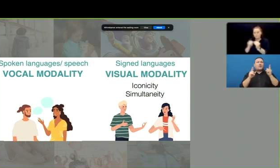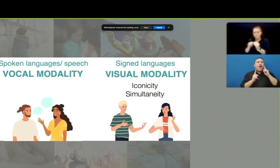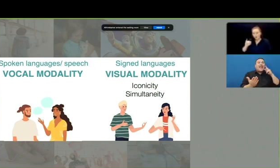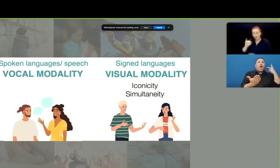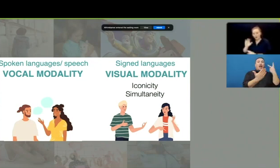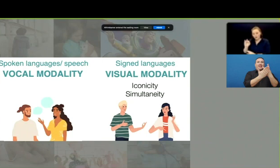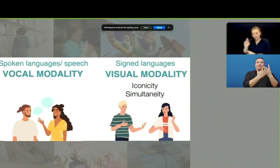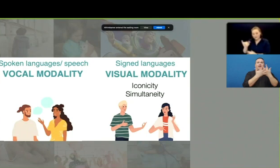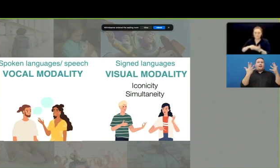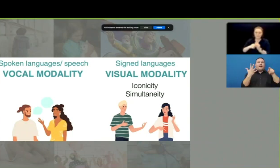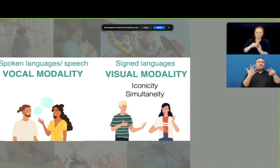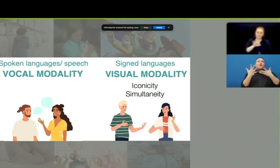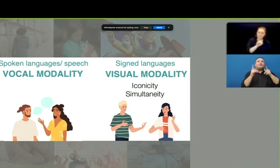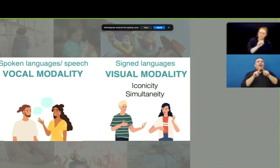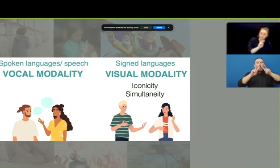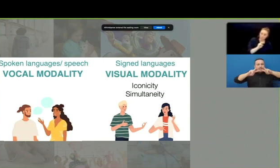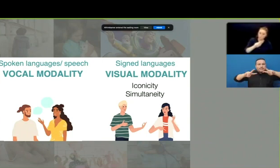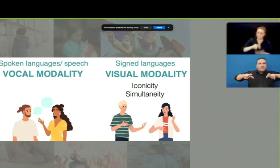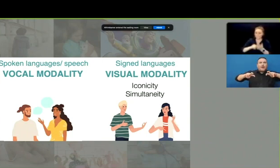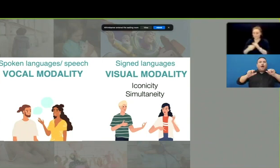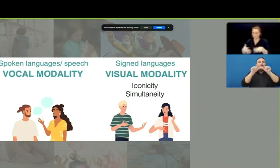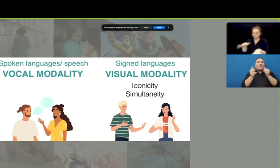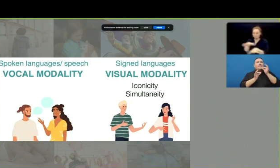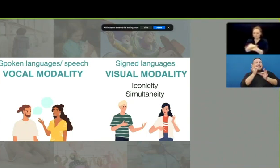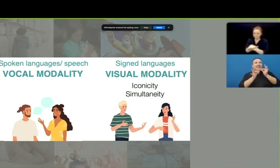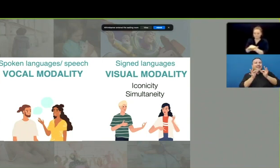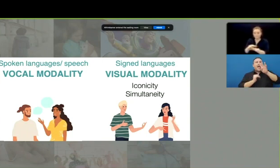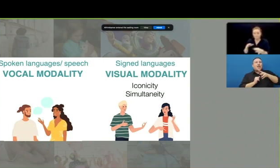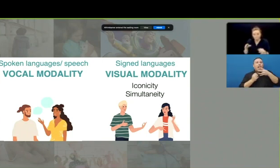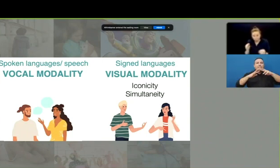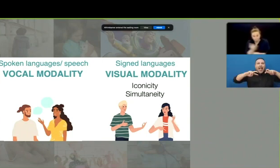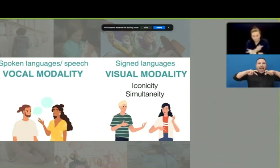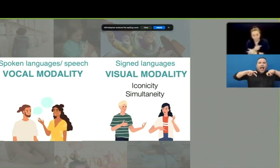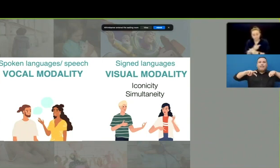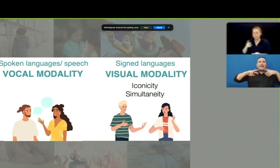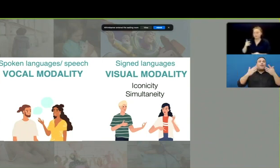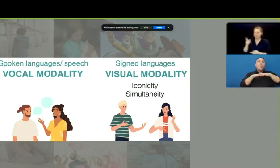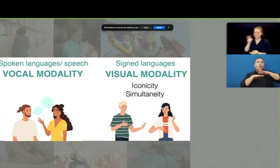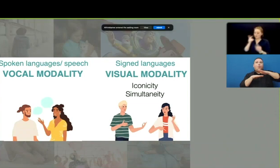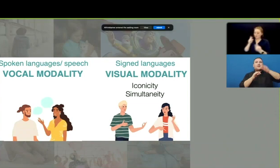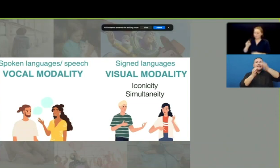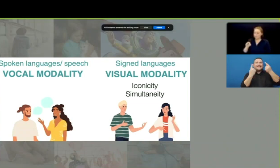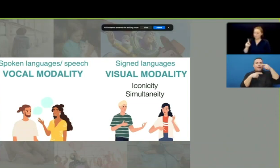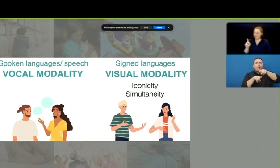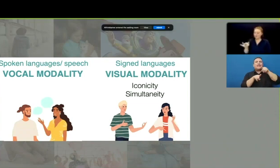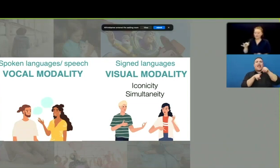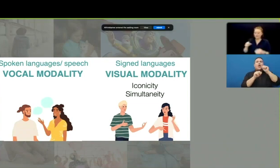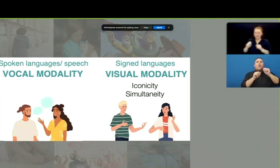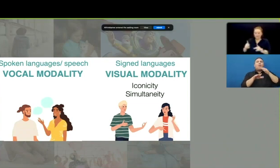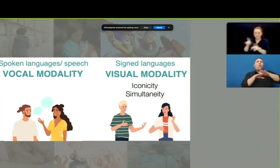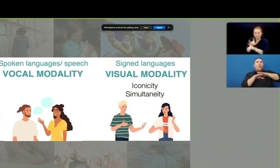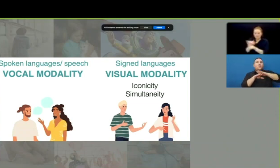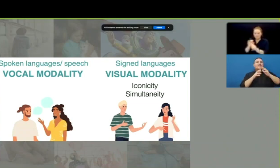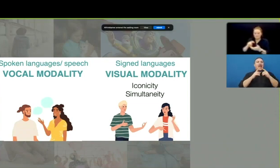mapping. Furthermore, visual modality allows simultaneity, which means using multiple body articulators